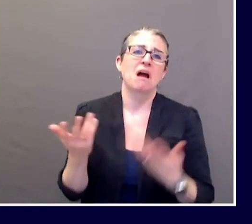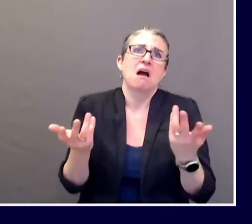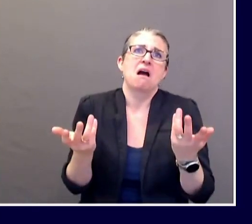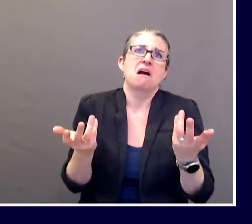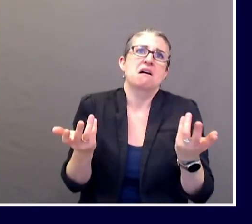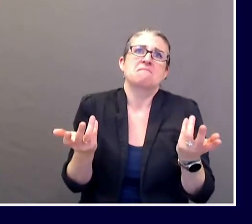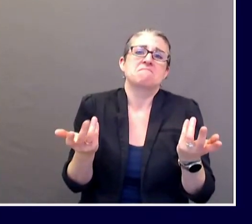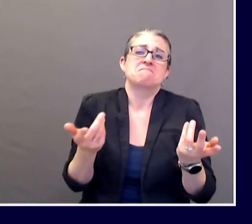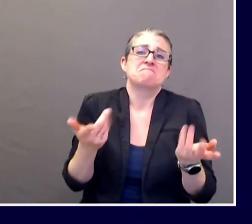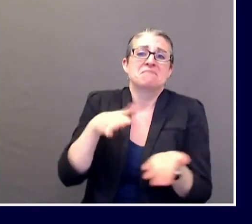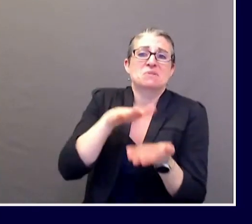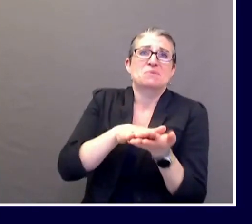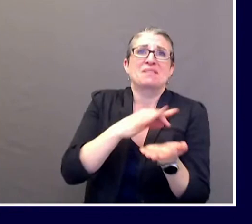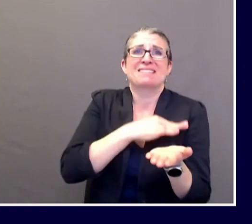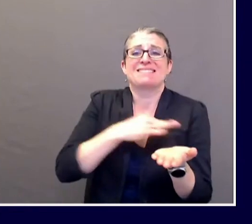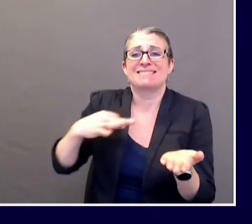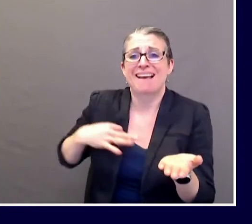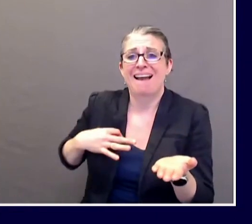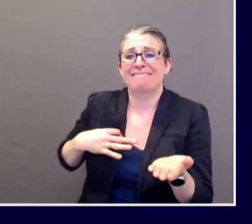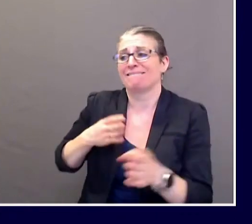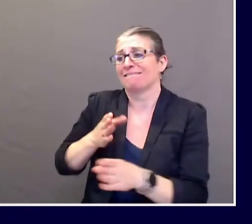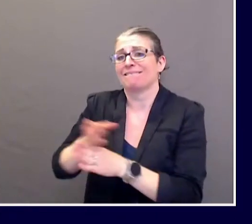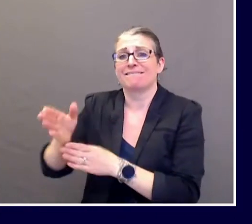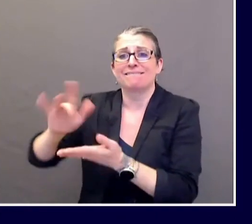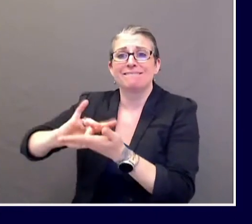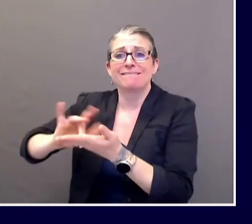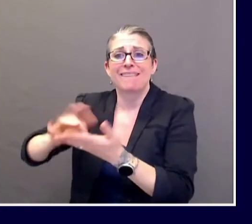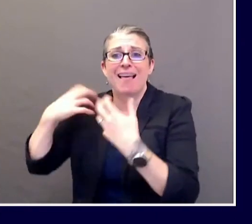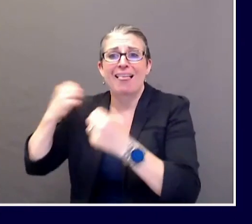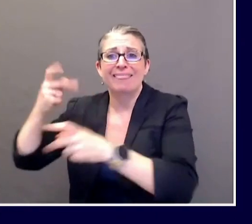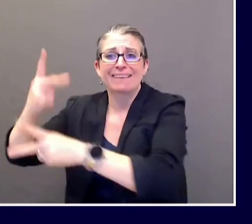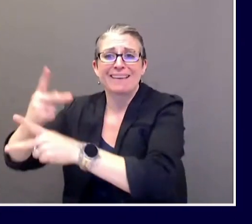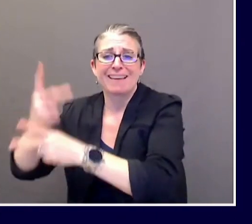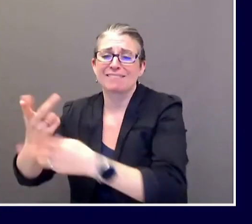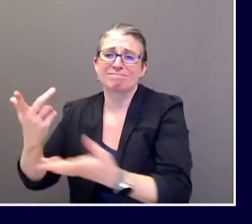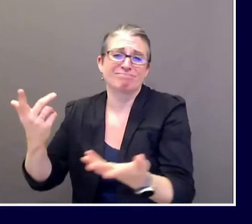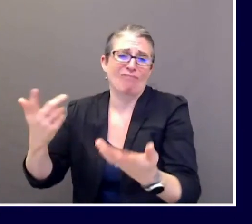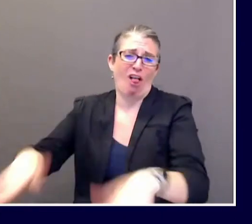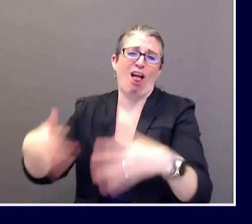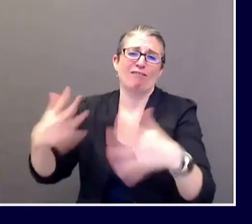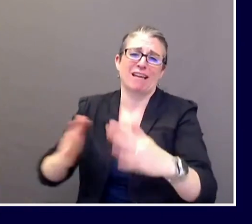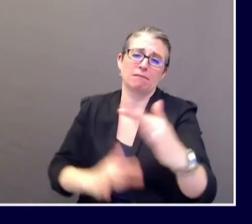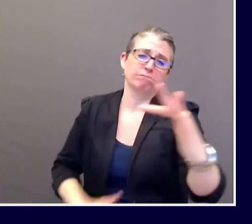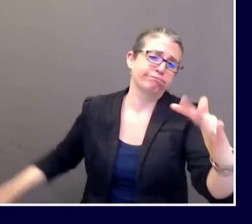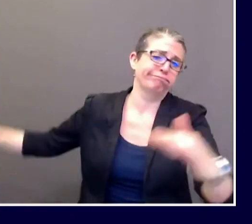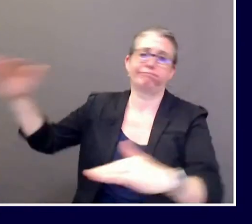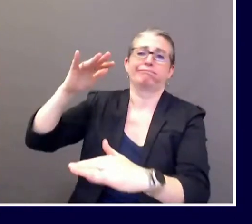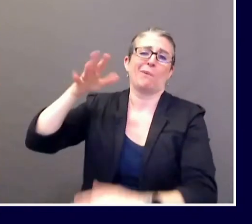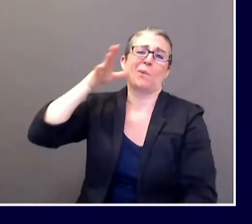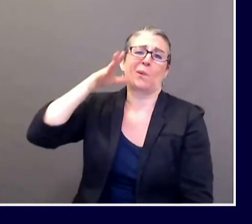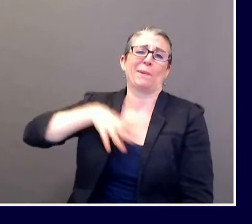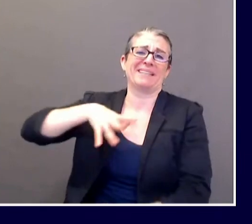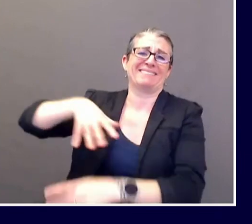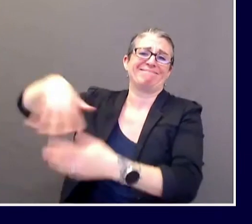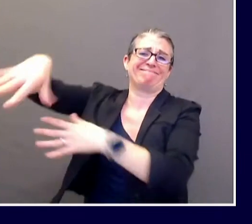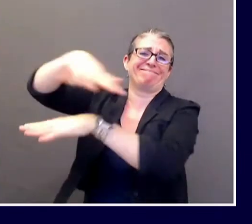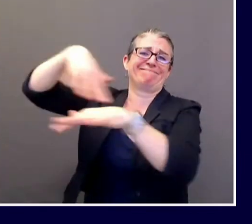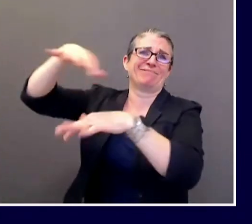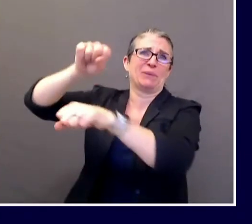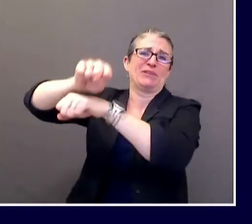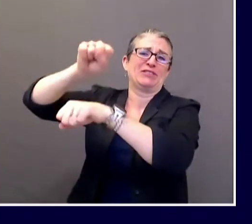healthcare professionals are disproportionately women, and I think that might be it. We do know also in the field of health services